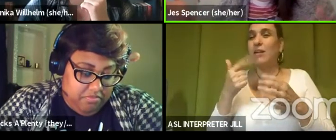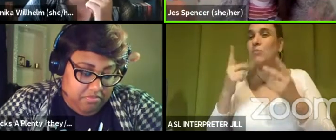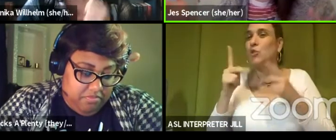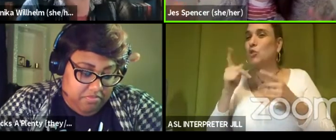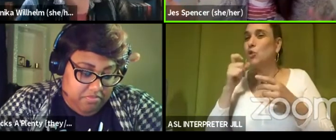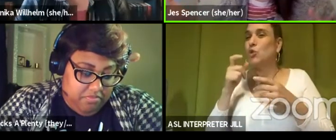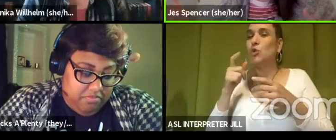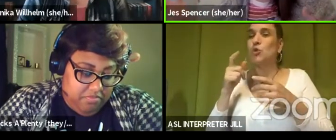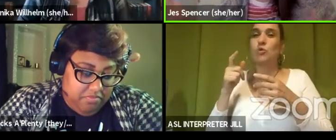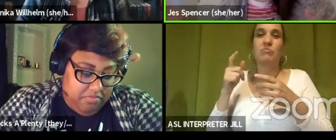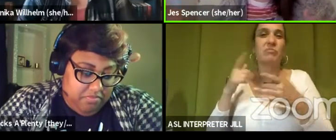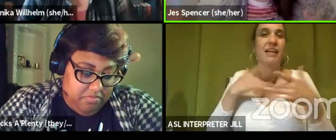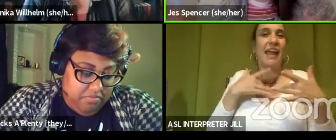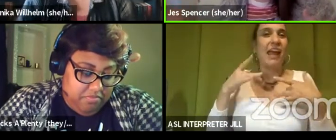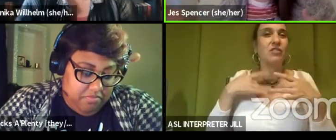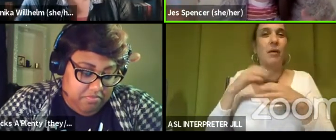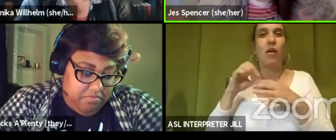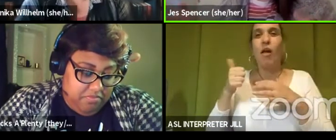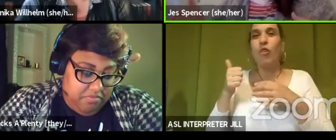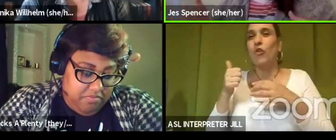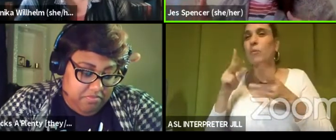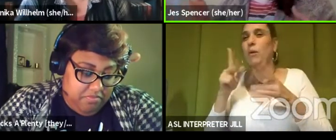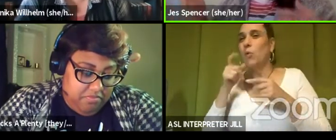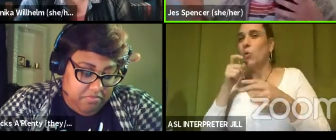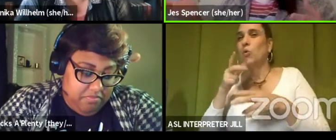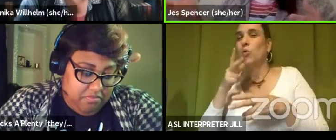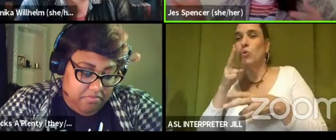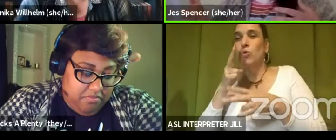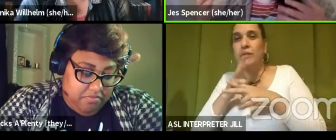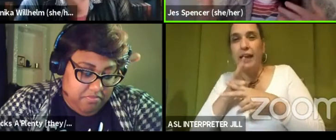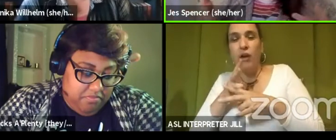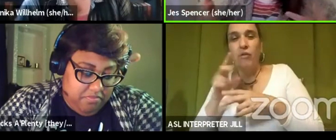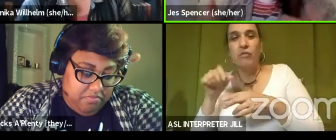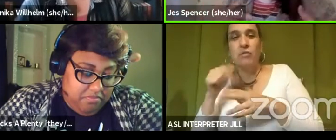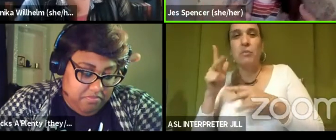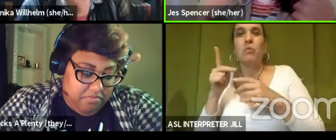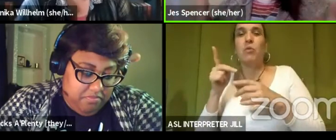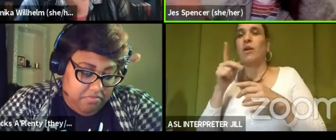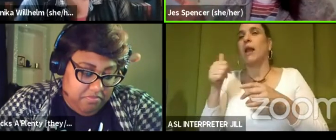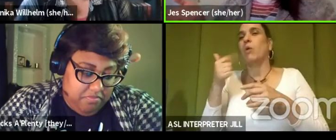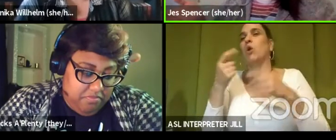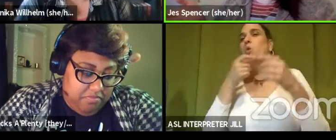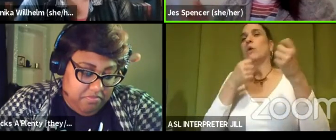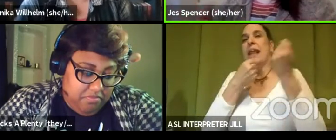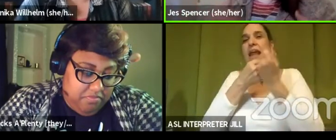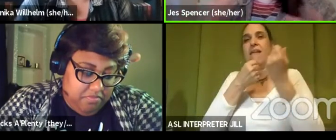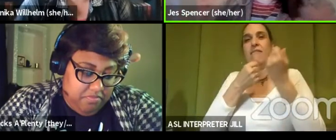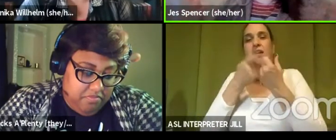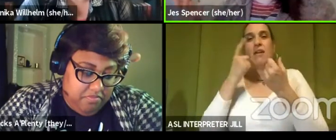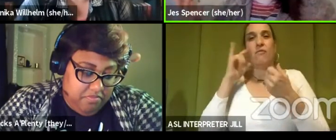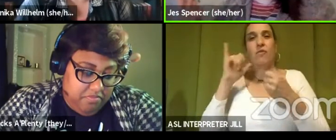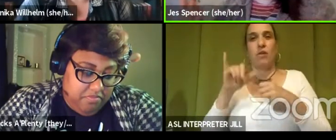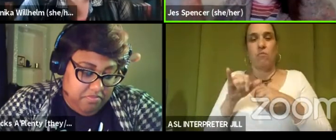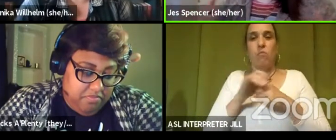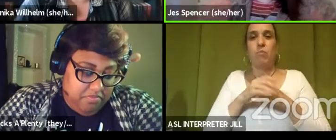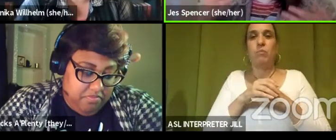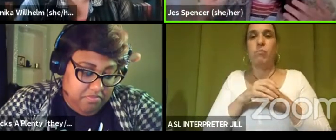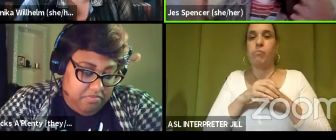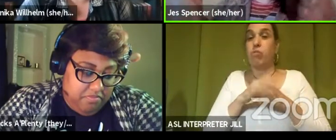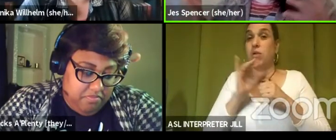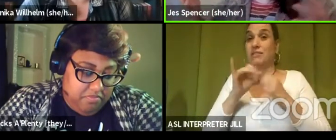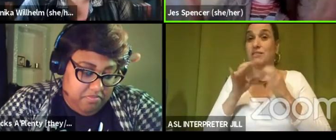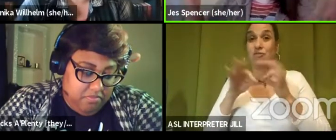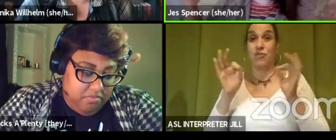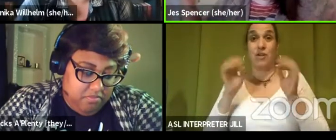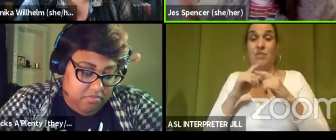in their room and just wants to know how they can advocate for them? I'll share that link with Navar so that she can share it with everybody. But it's free. It's